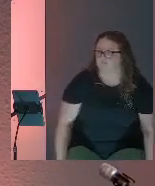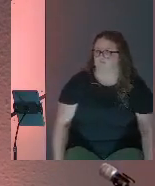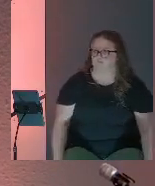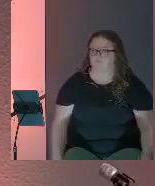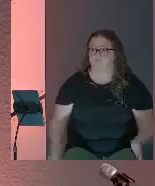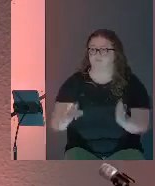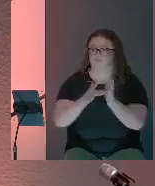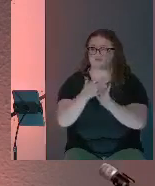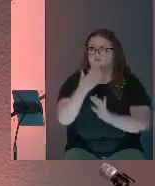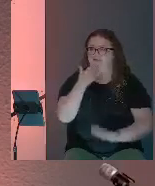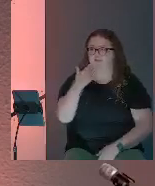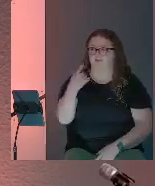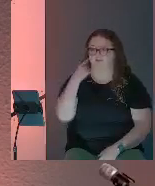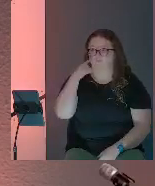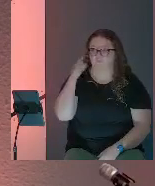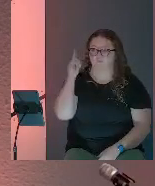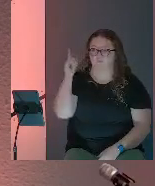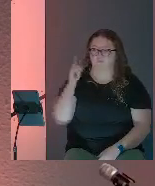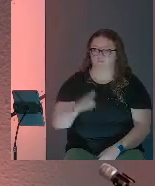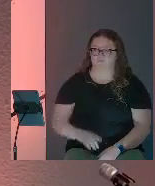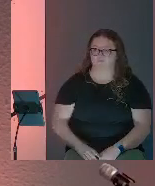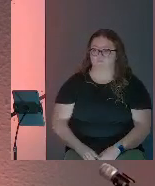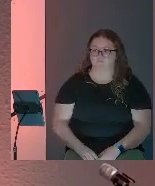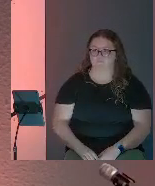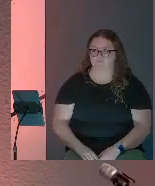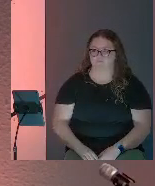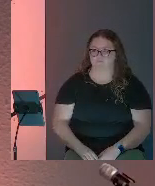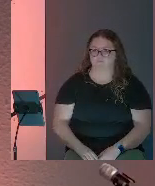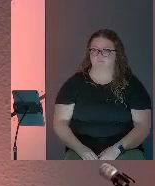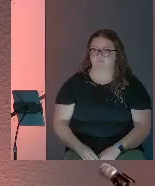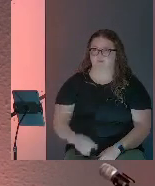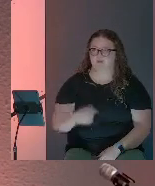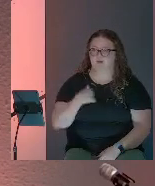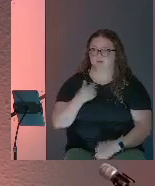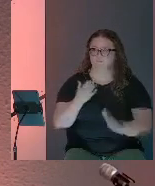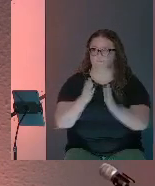we thank you for you. And Lord, I pray that